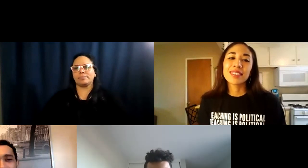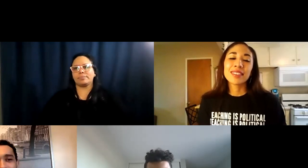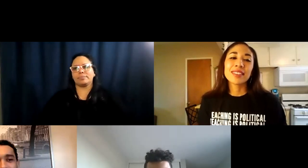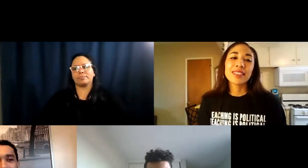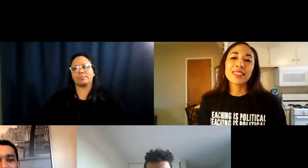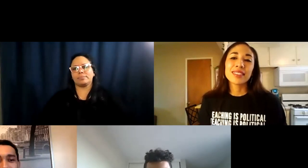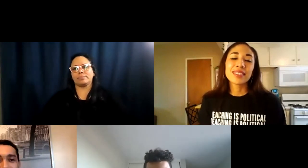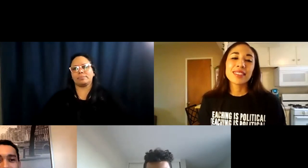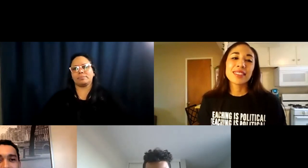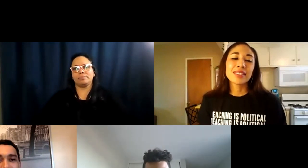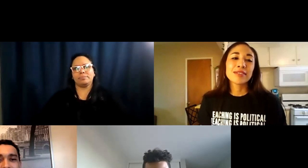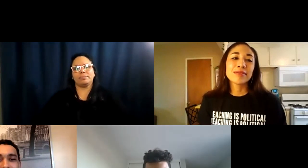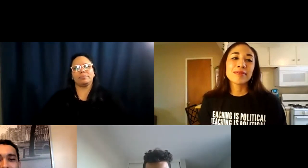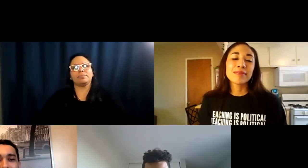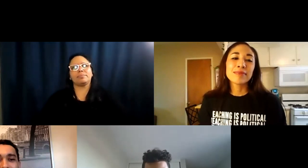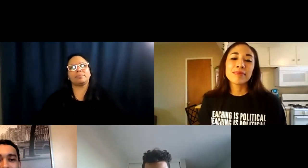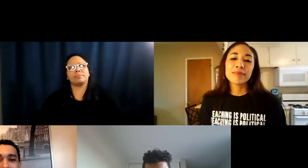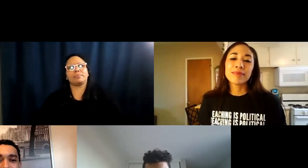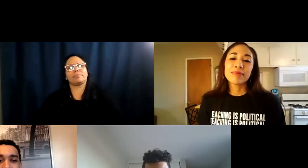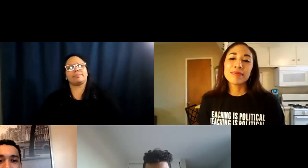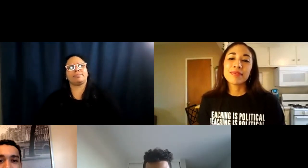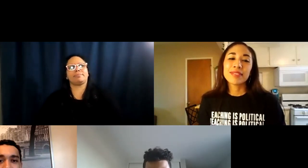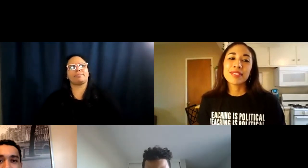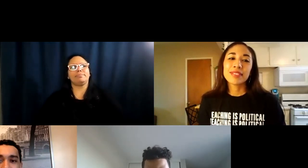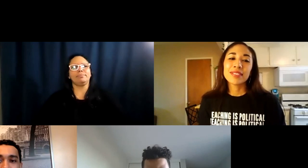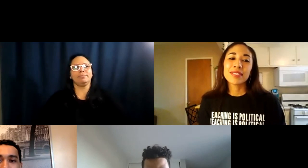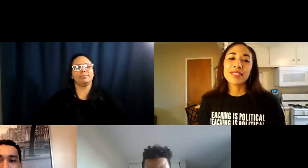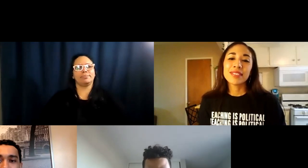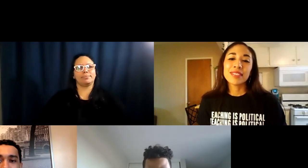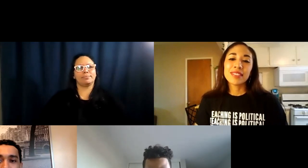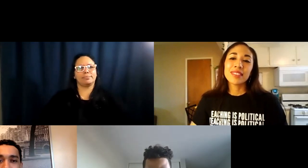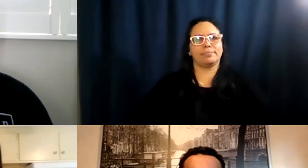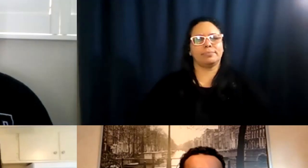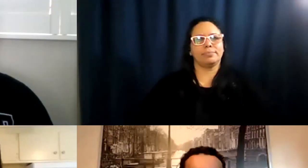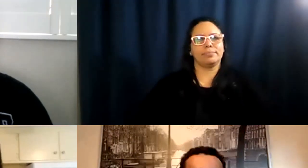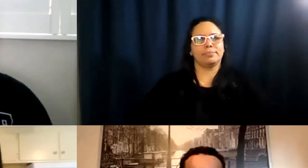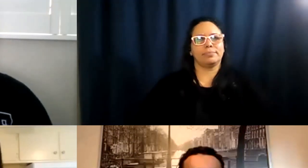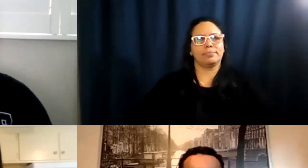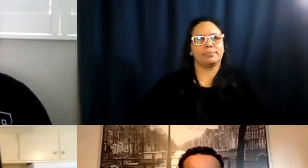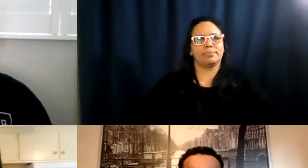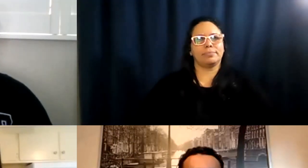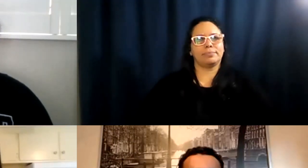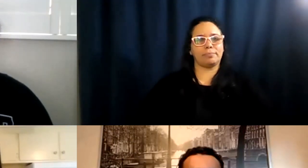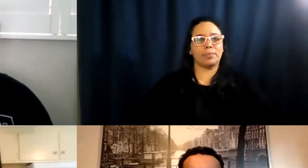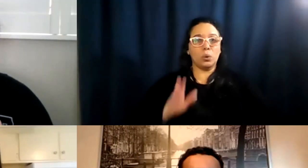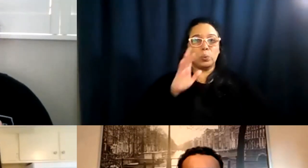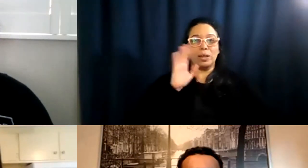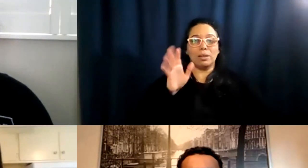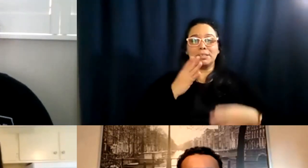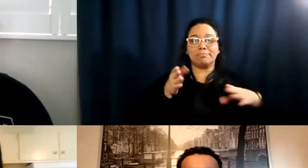Thank you, Jehu and Dr. Malone and Darius. We'll be wrapping up right now. I just